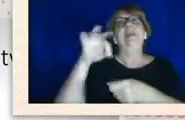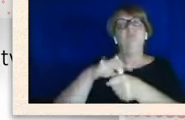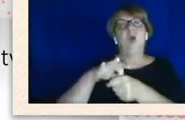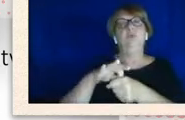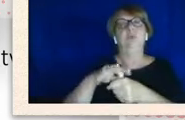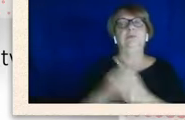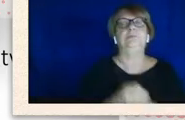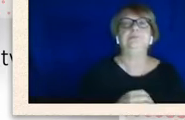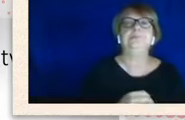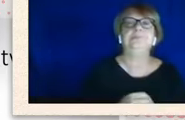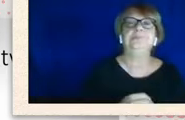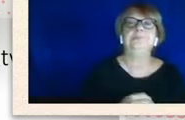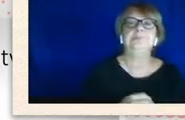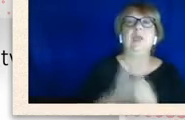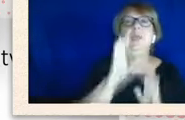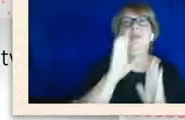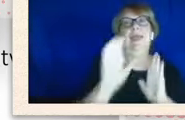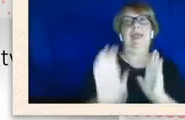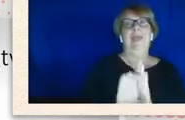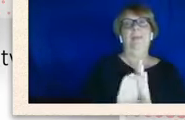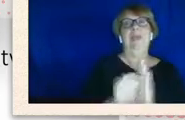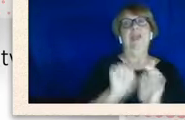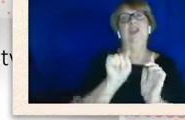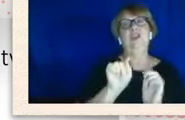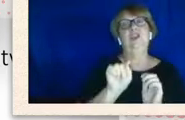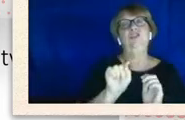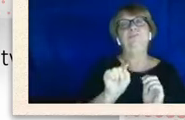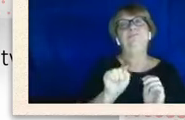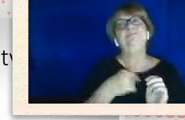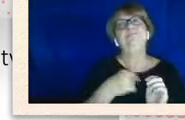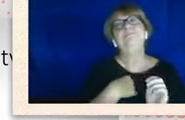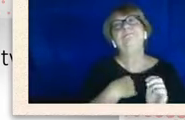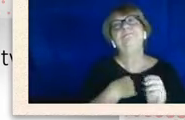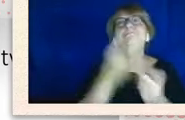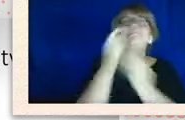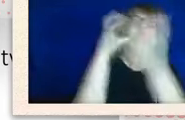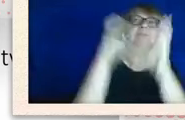the image itself is, I like to think of it as like a pool of water.